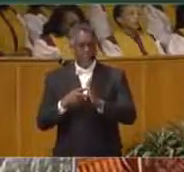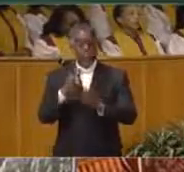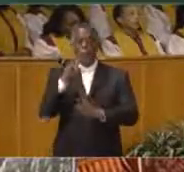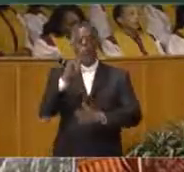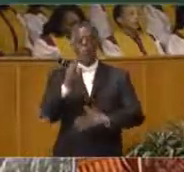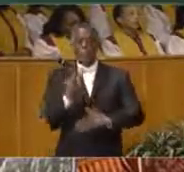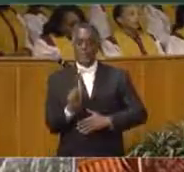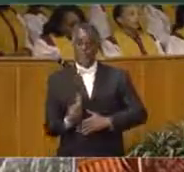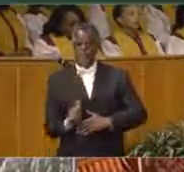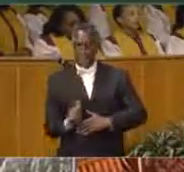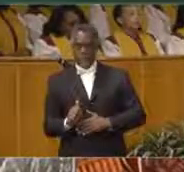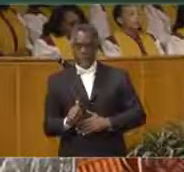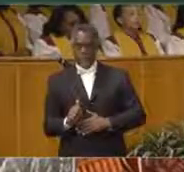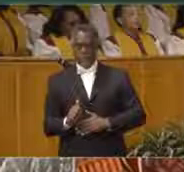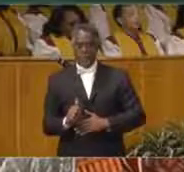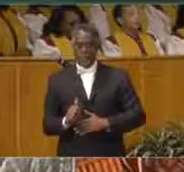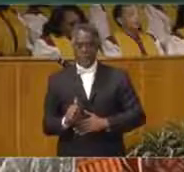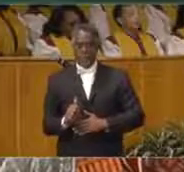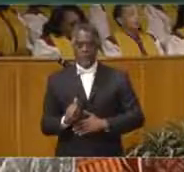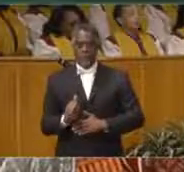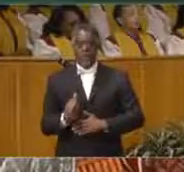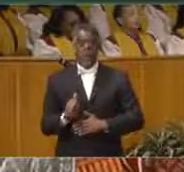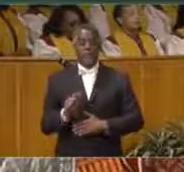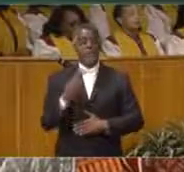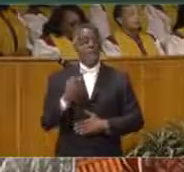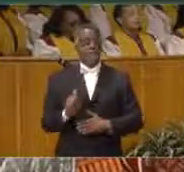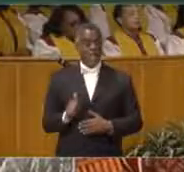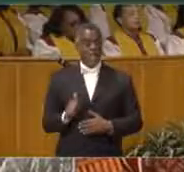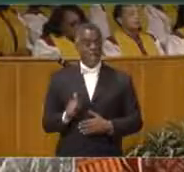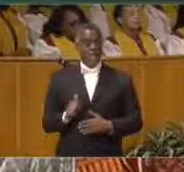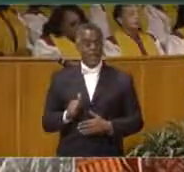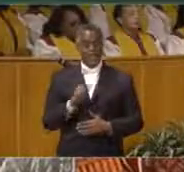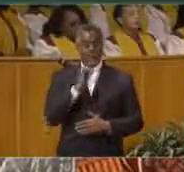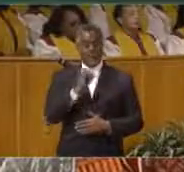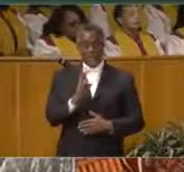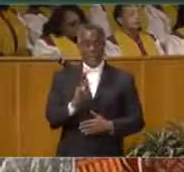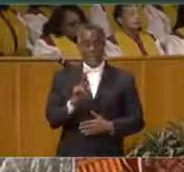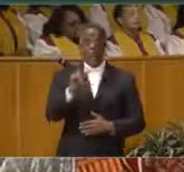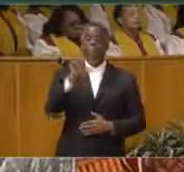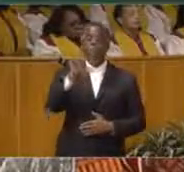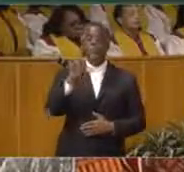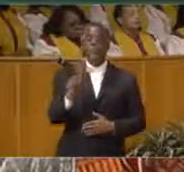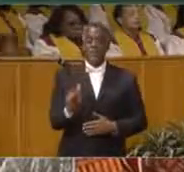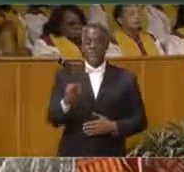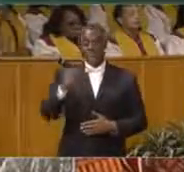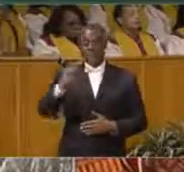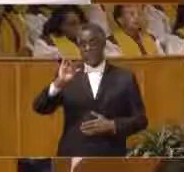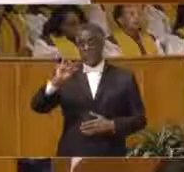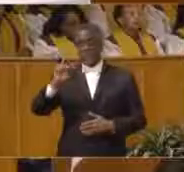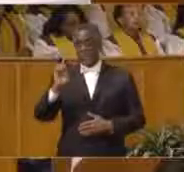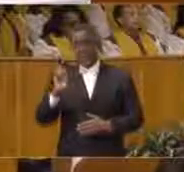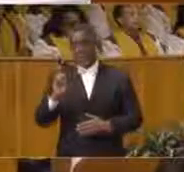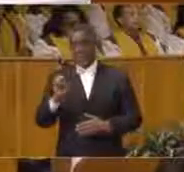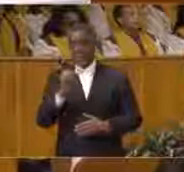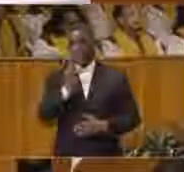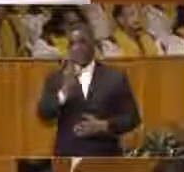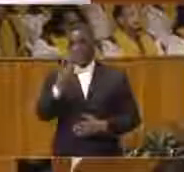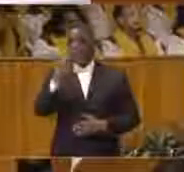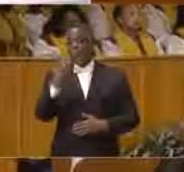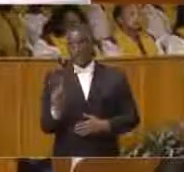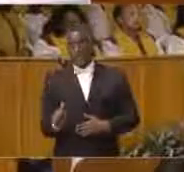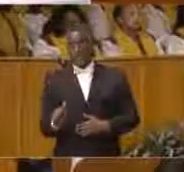a tenth. So a tithe is a tenth. A